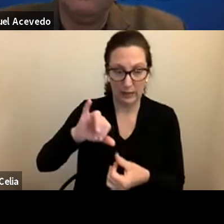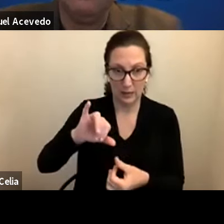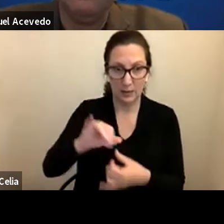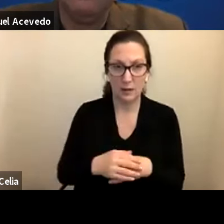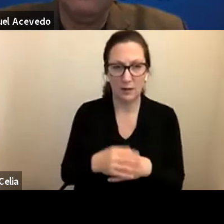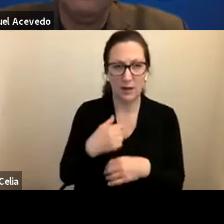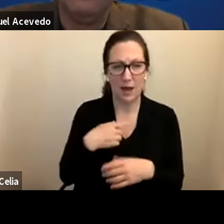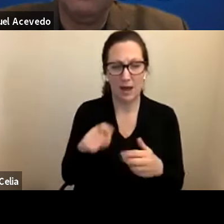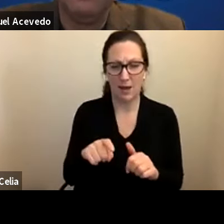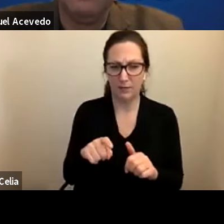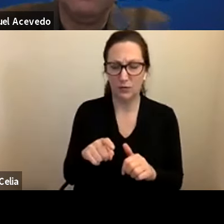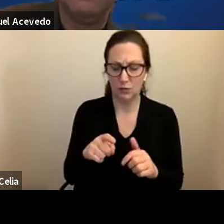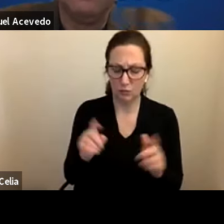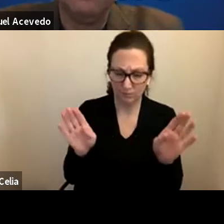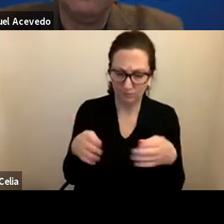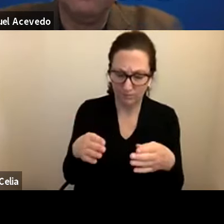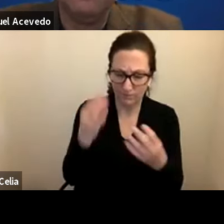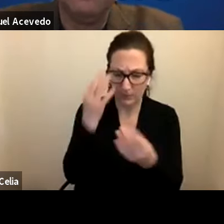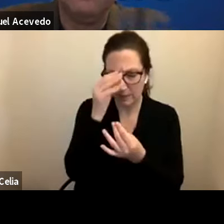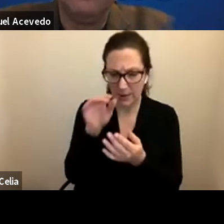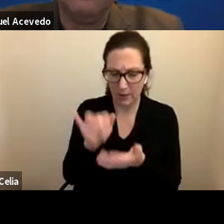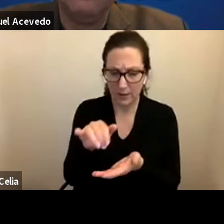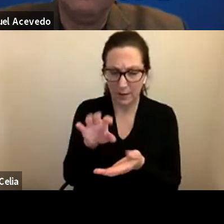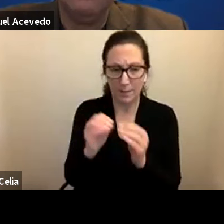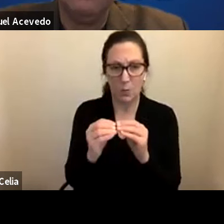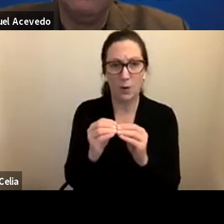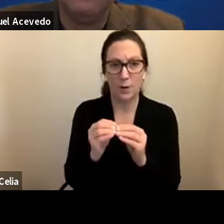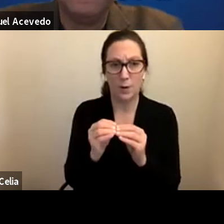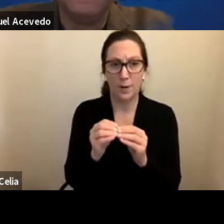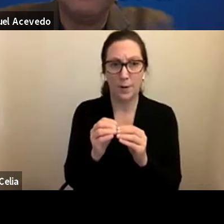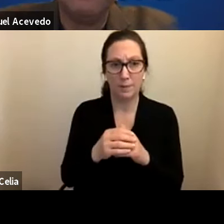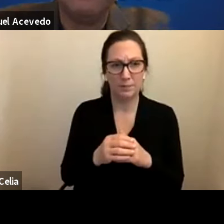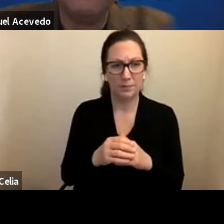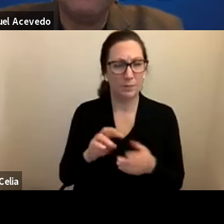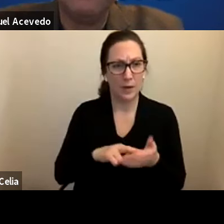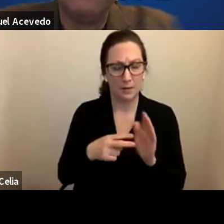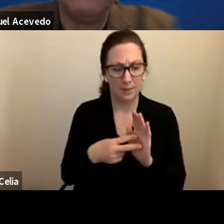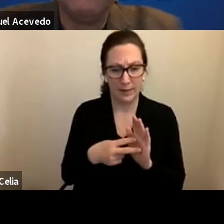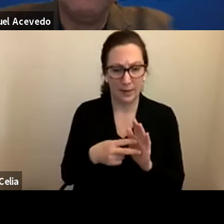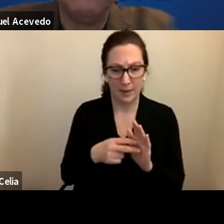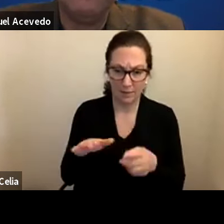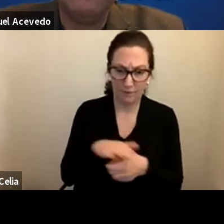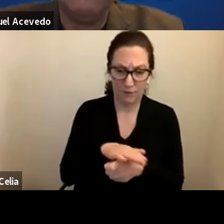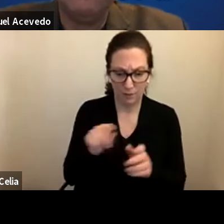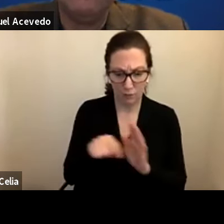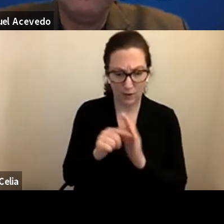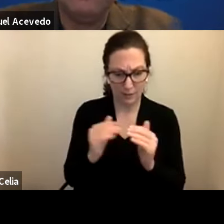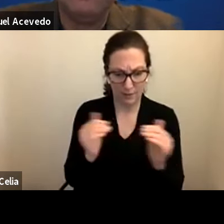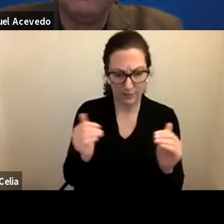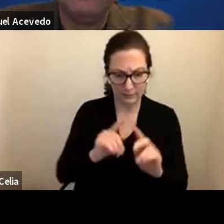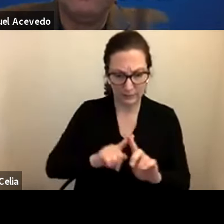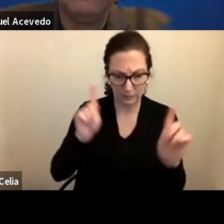to figure that, I have to spend some more time thinking about that, but that means what, a whole grade level difference could be